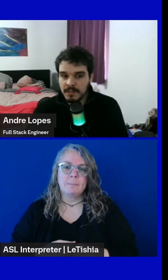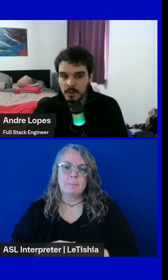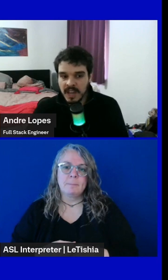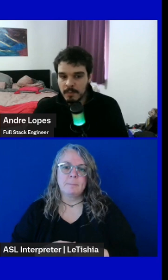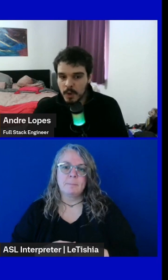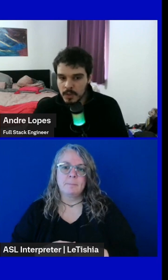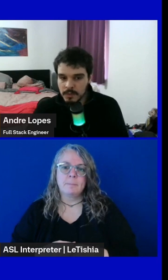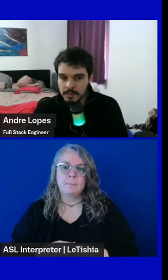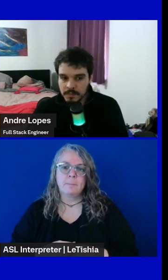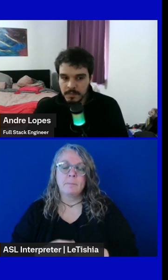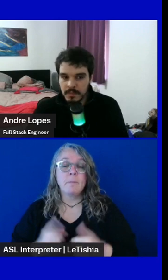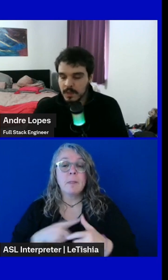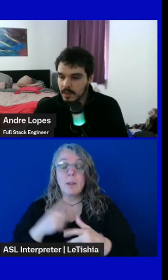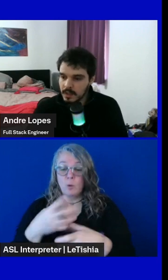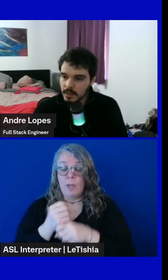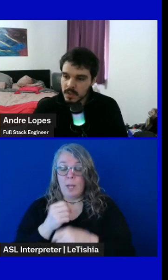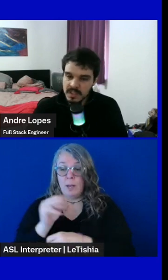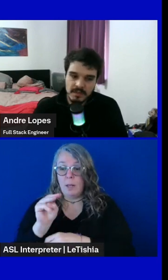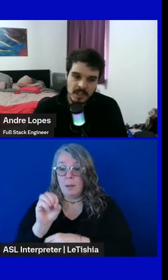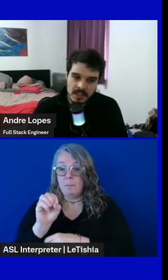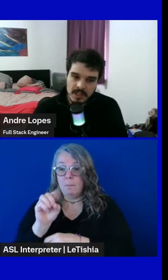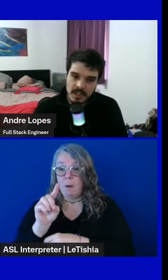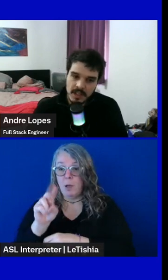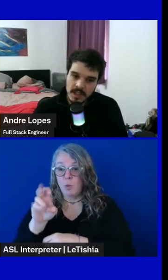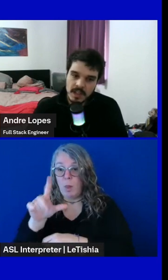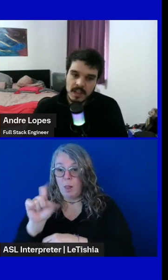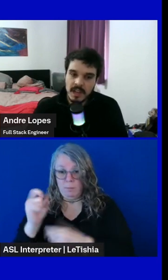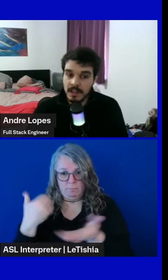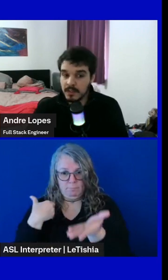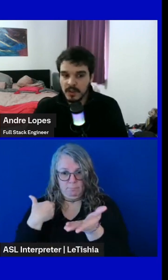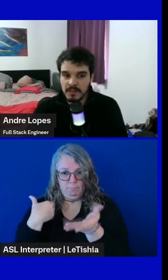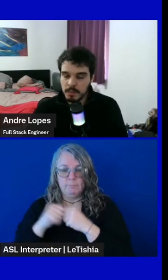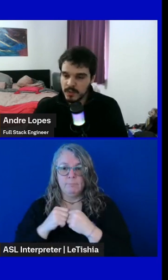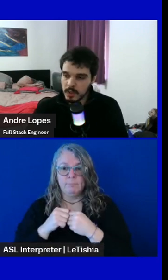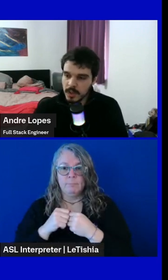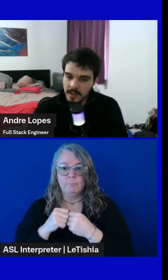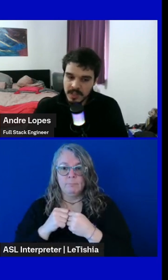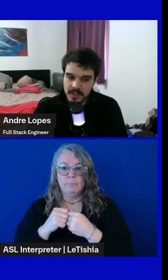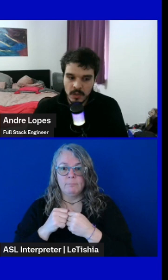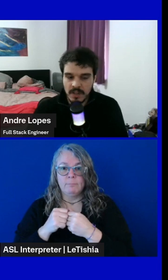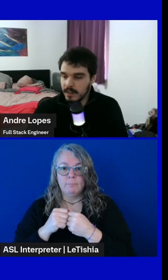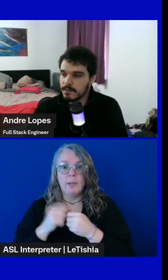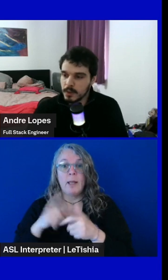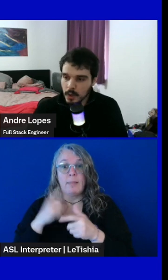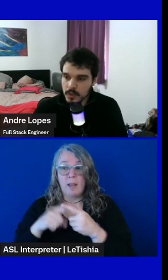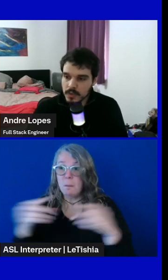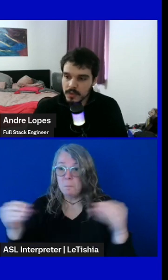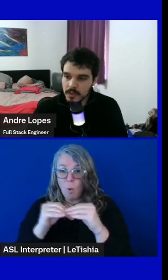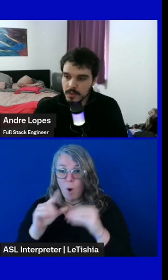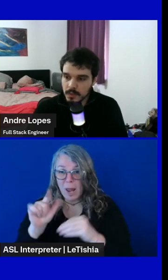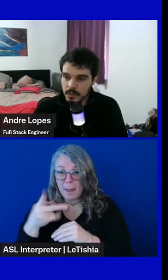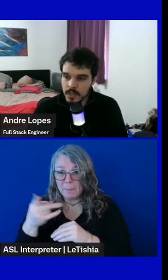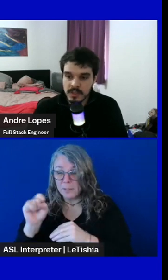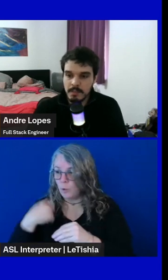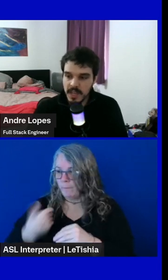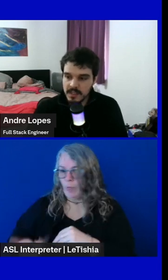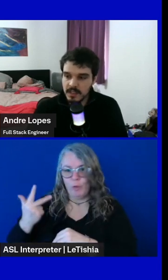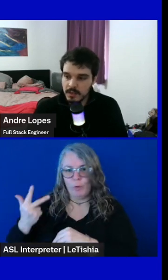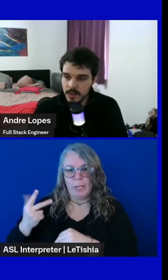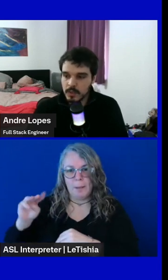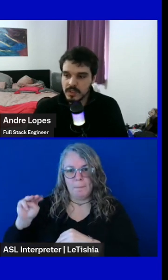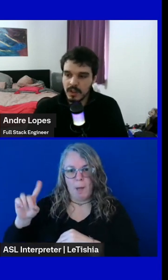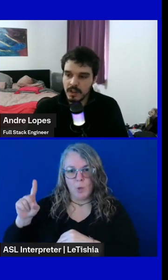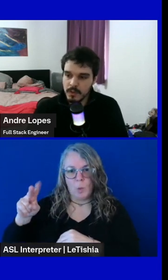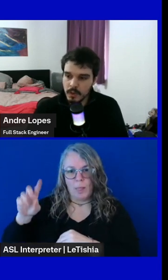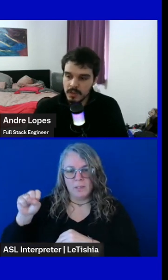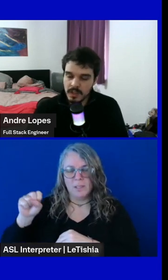And then if you get a module, you just have this. And if you have to provision more lambdas, you have like 3 modules, which is amazing.